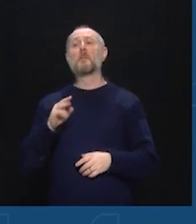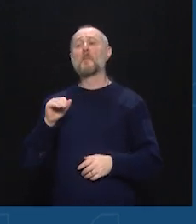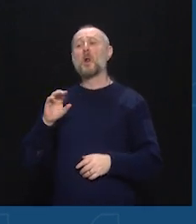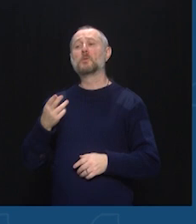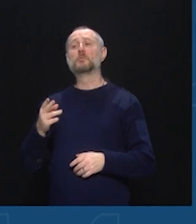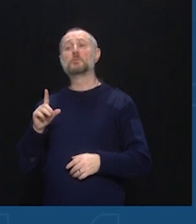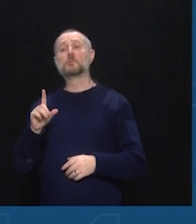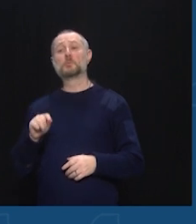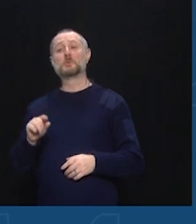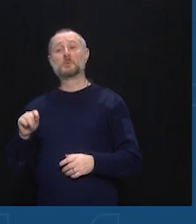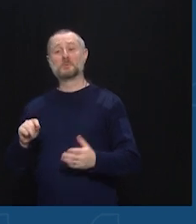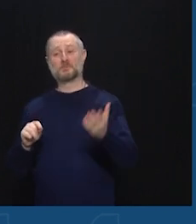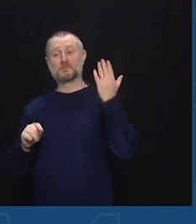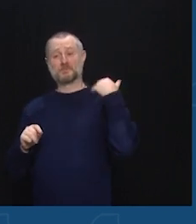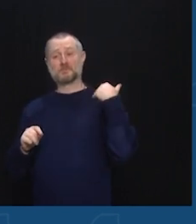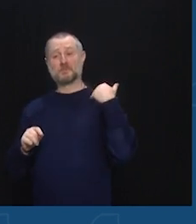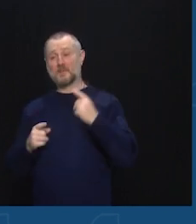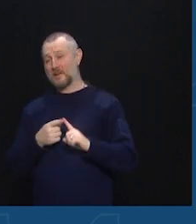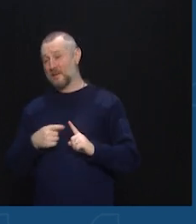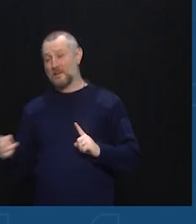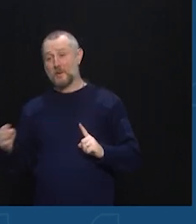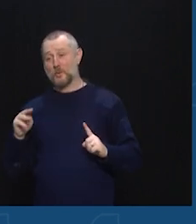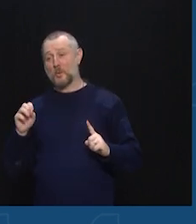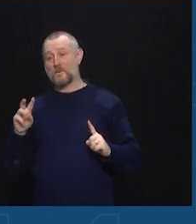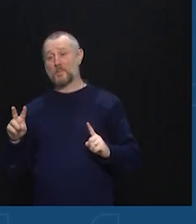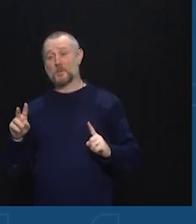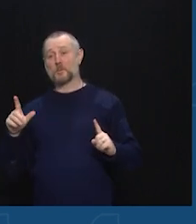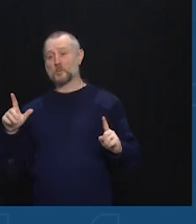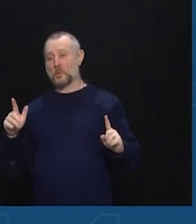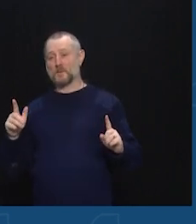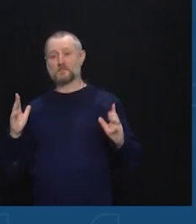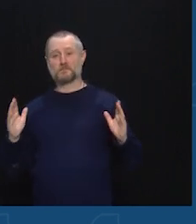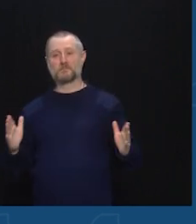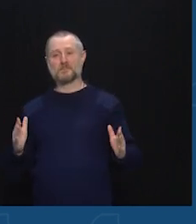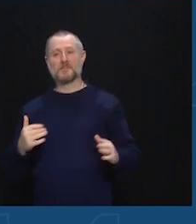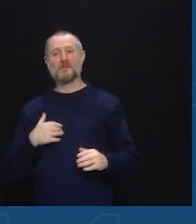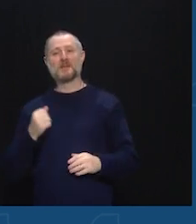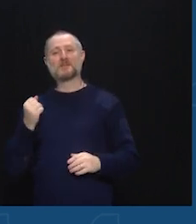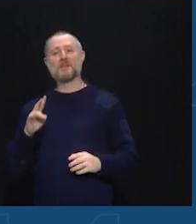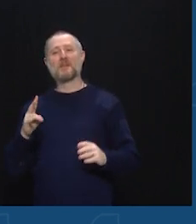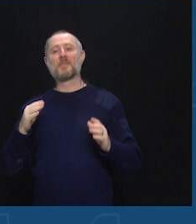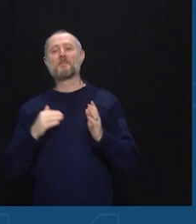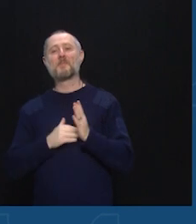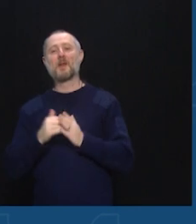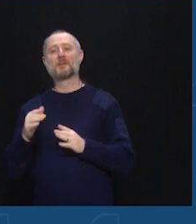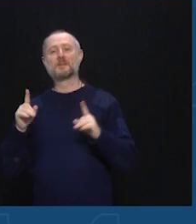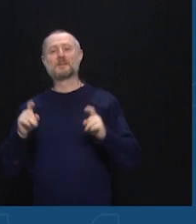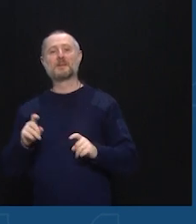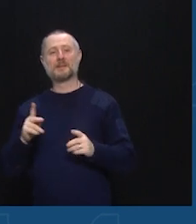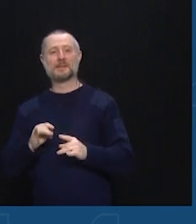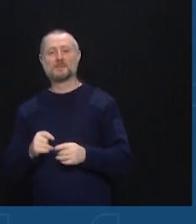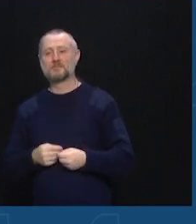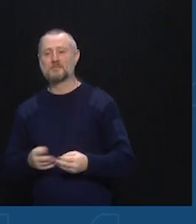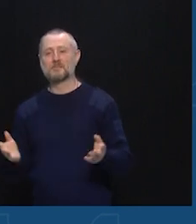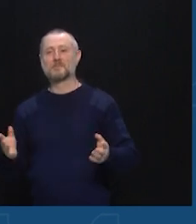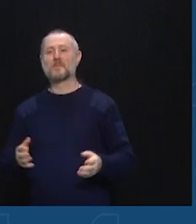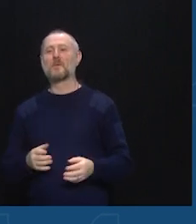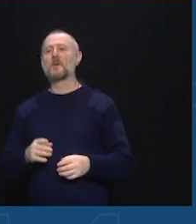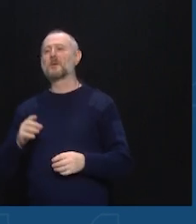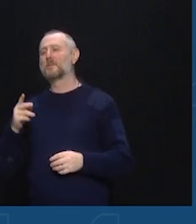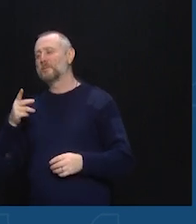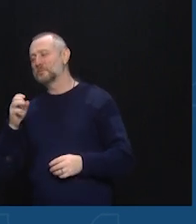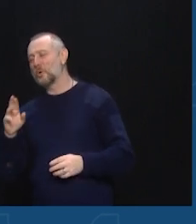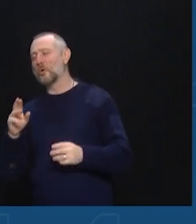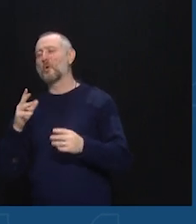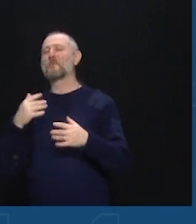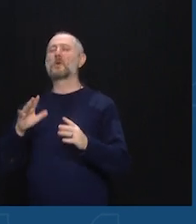started to November 2021, we had about 17 million test kits out there, PCR and rapid tests. That's a